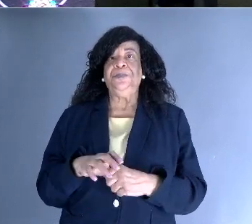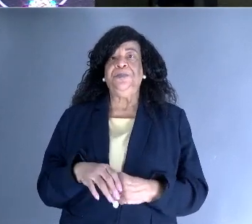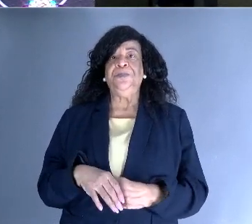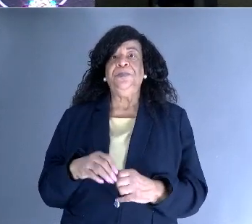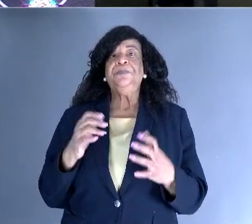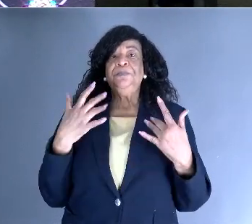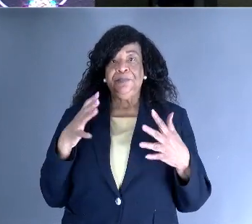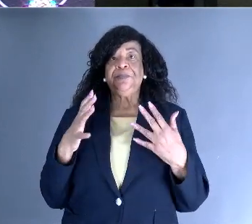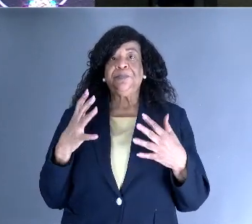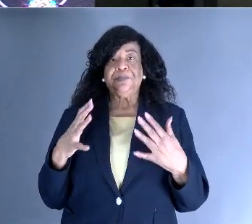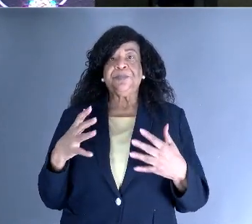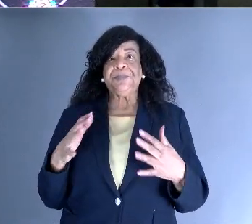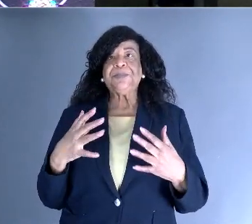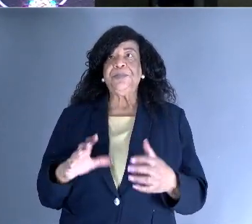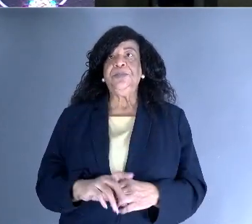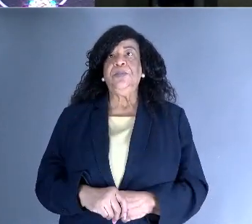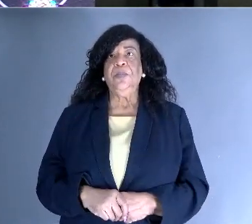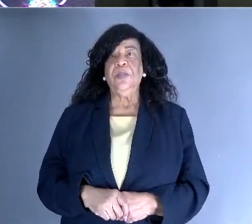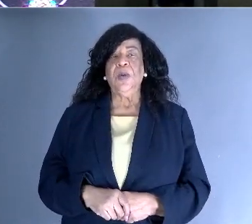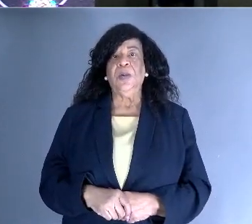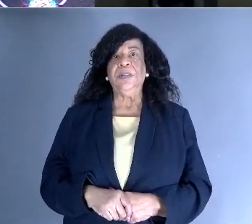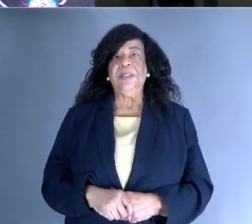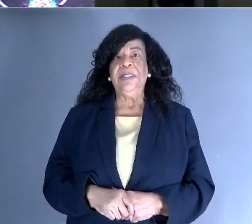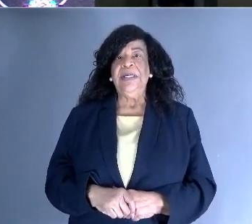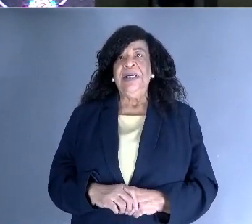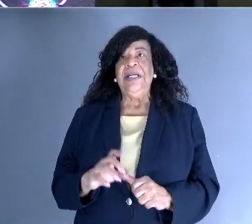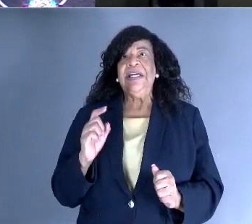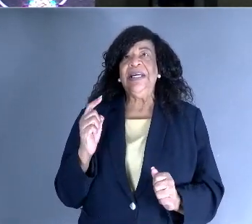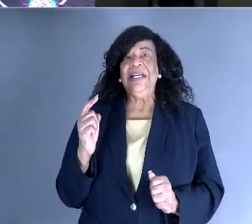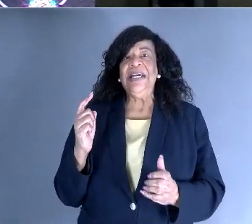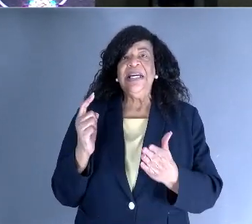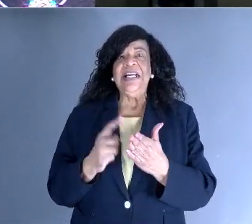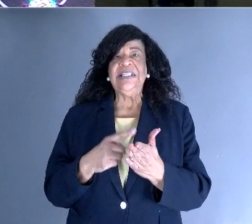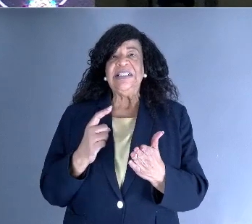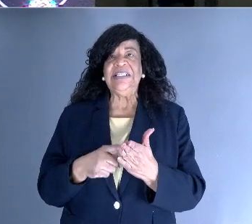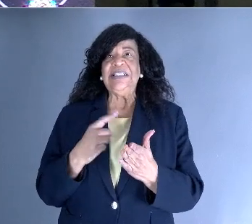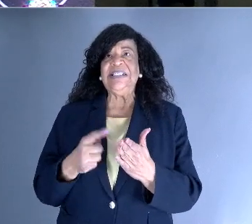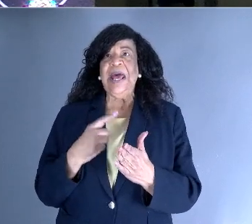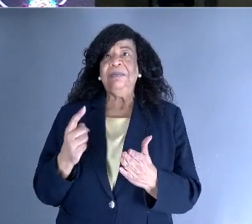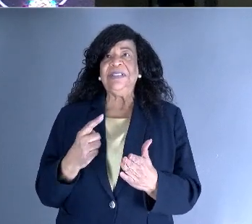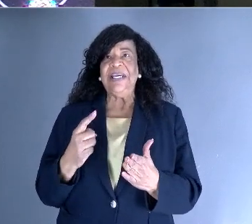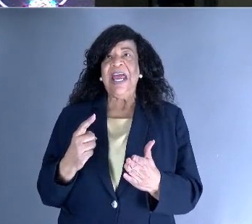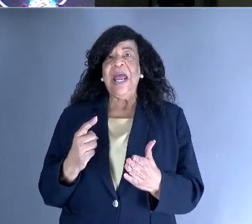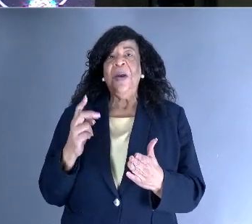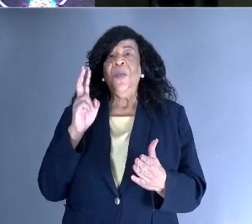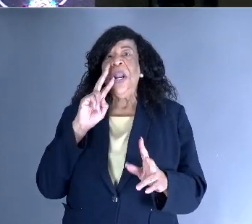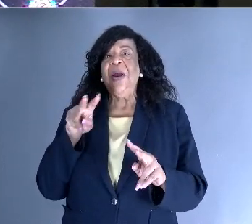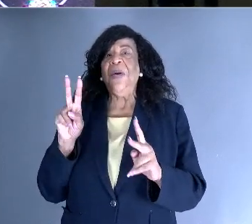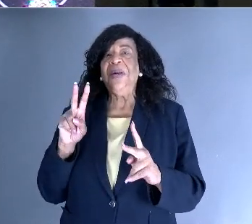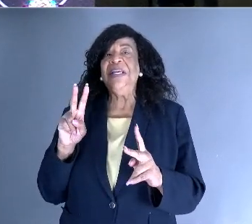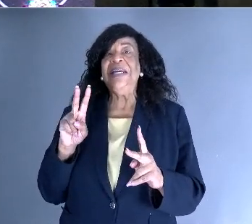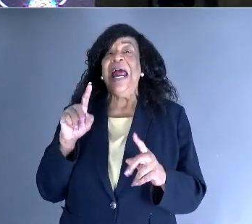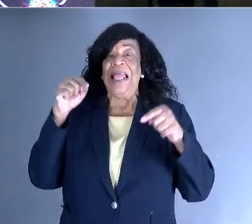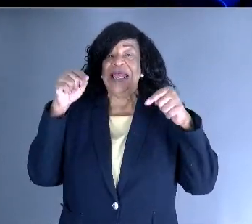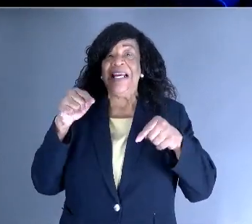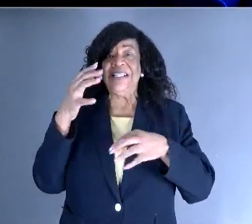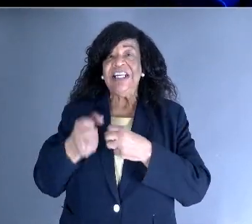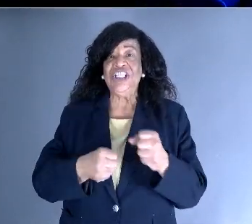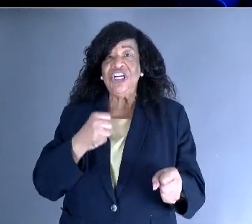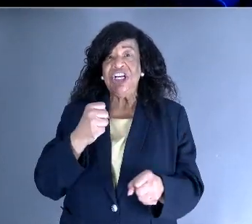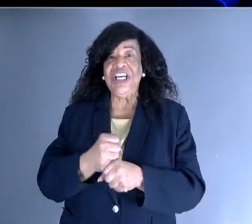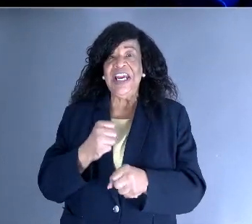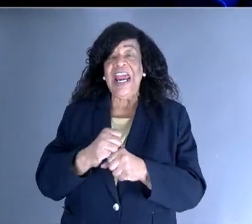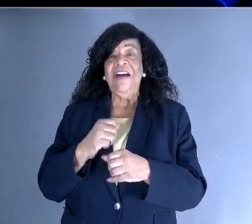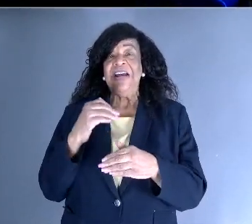you know sometimes wherever I'm looking they clap more but let me say it over here it's the year of